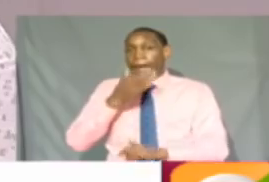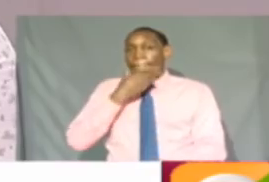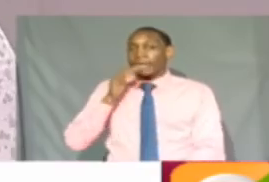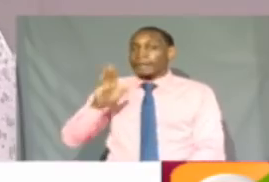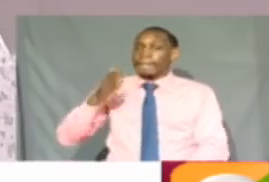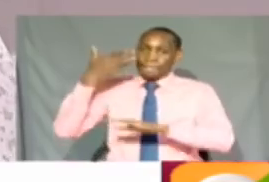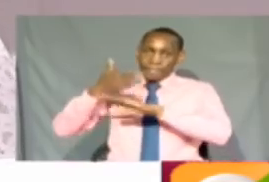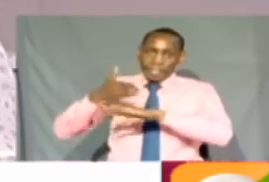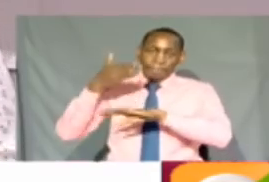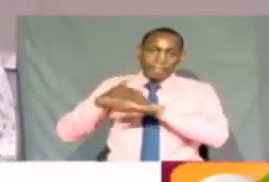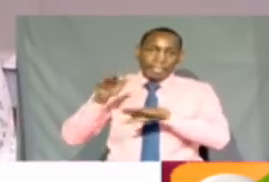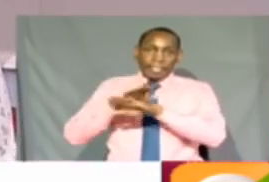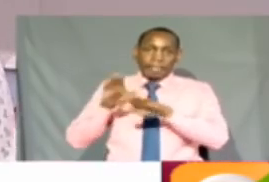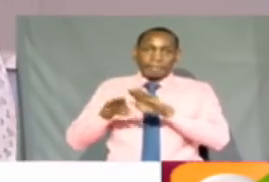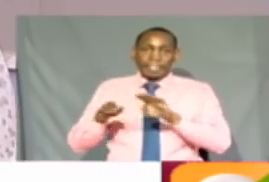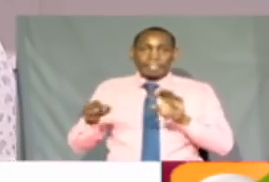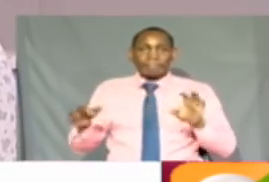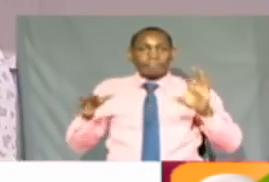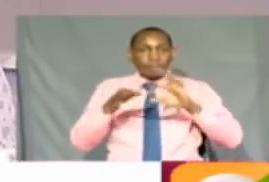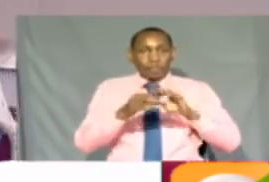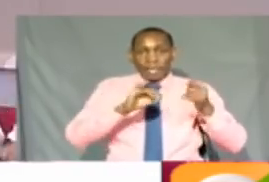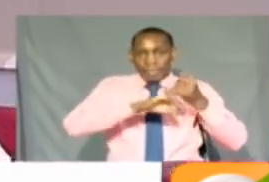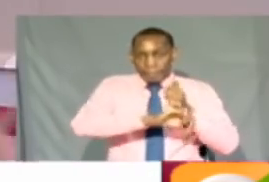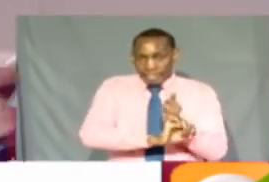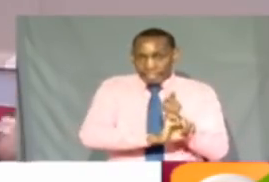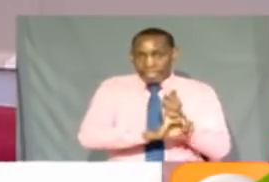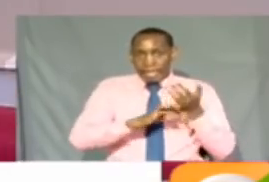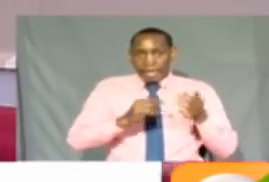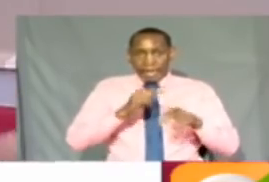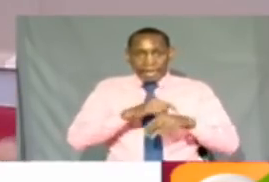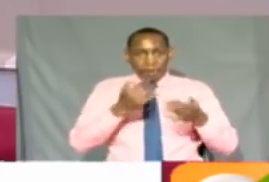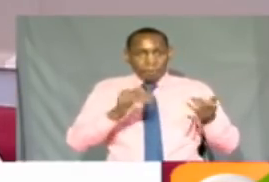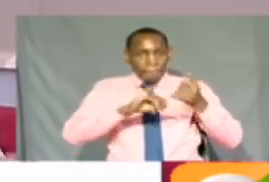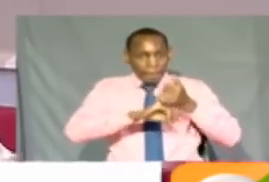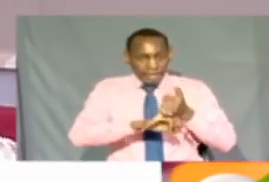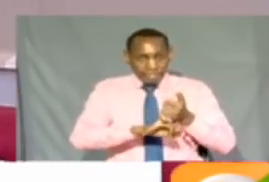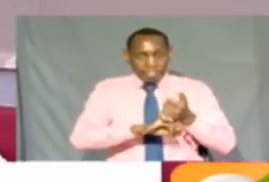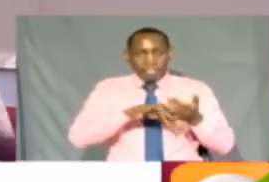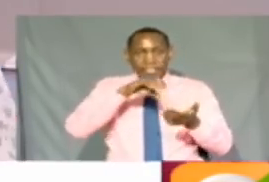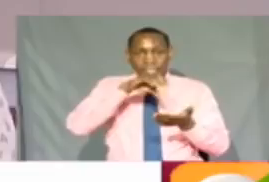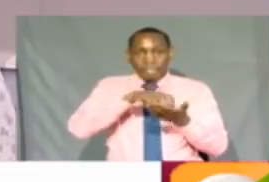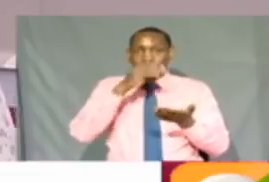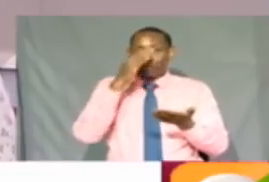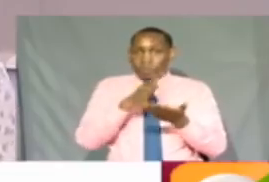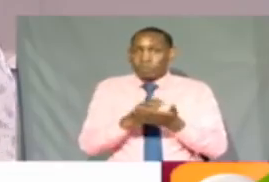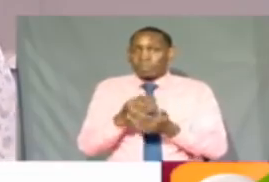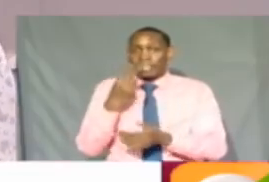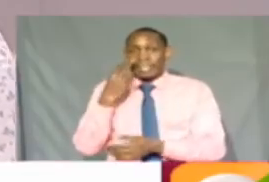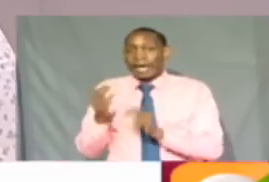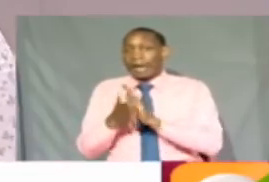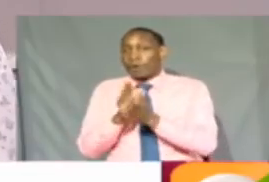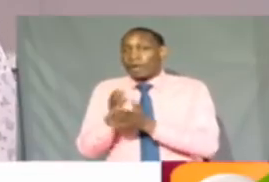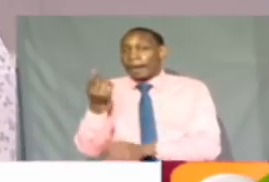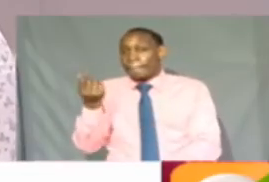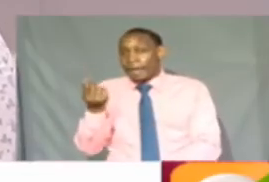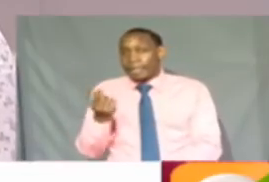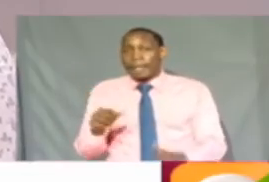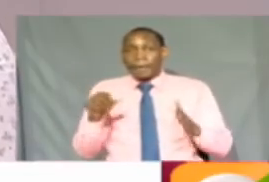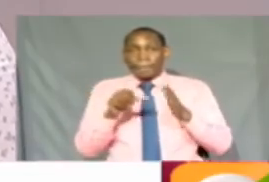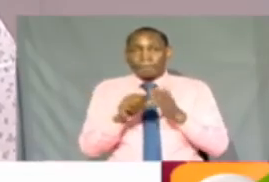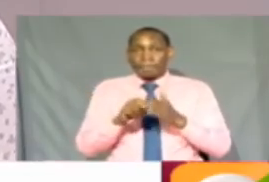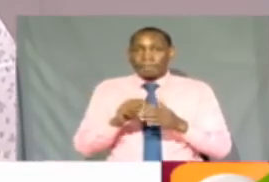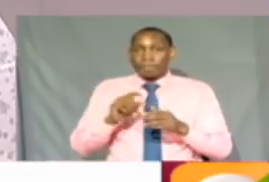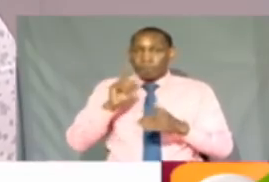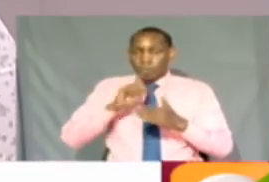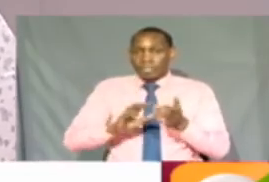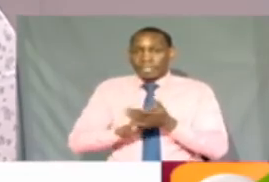going to fake it and fake it into a marriage. Now when you say the marriage reality comes in, we're living together, I can see you don't have the money. But the problem is you set the standards